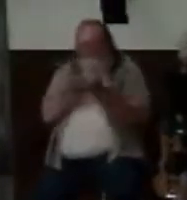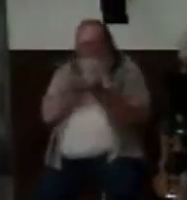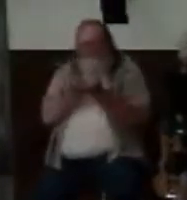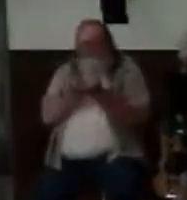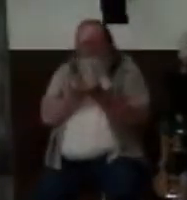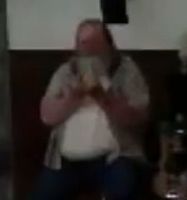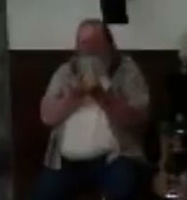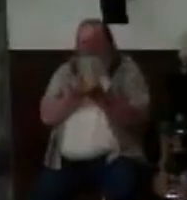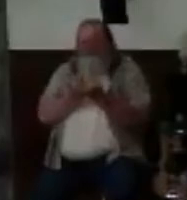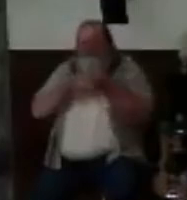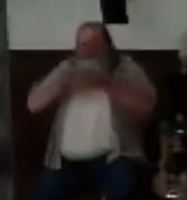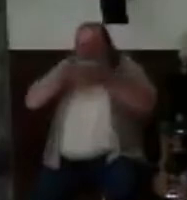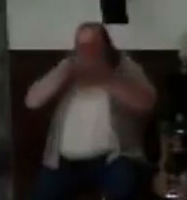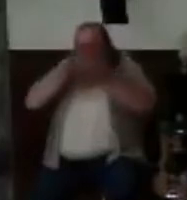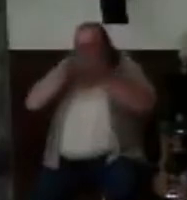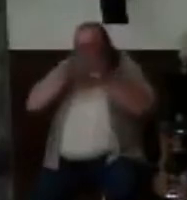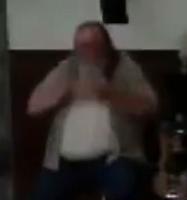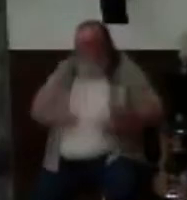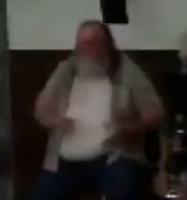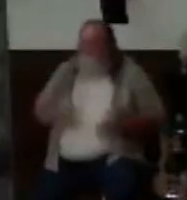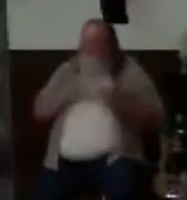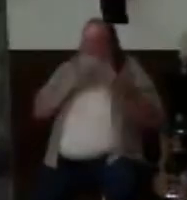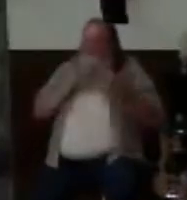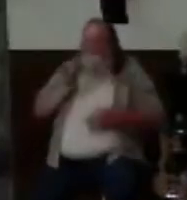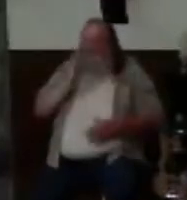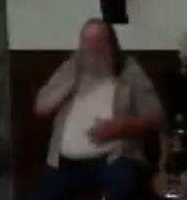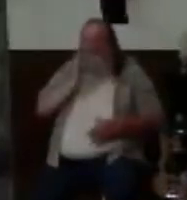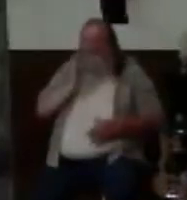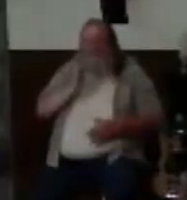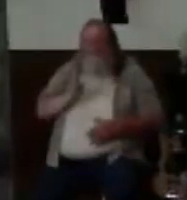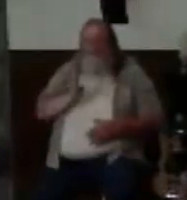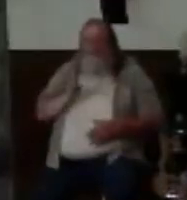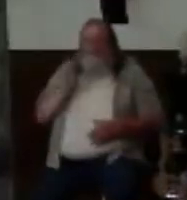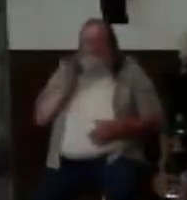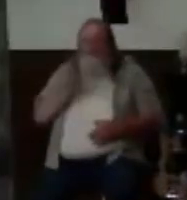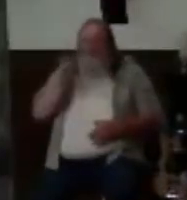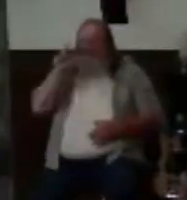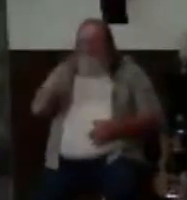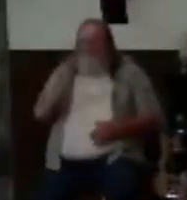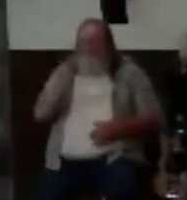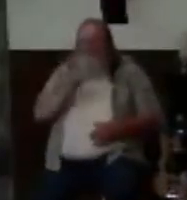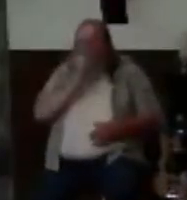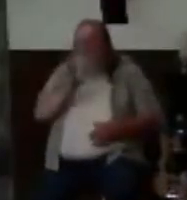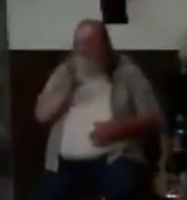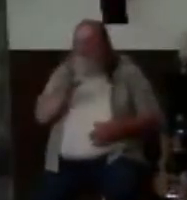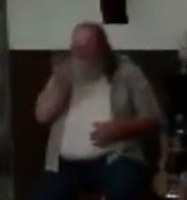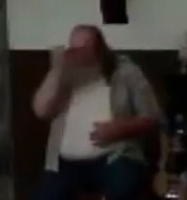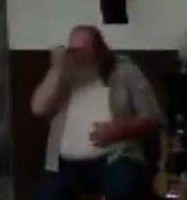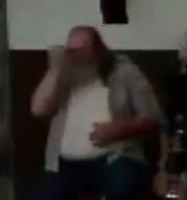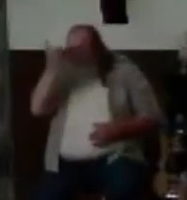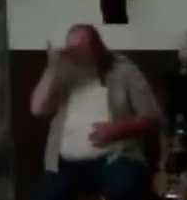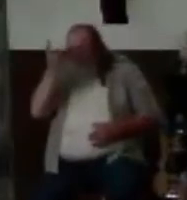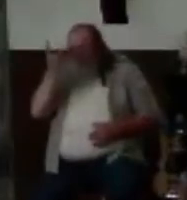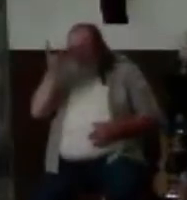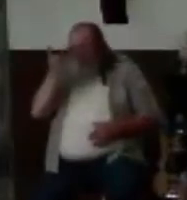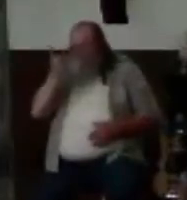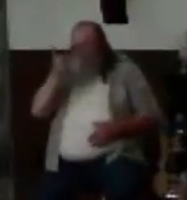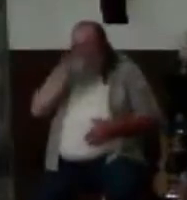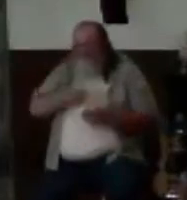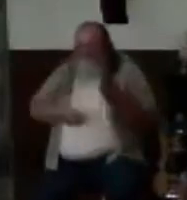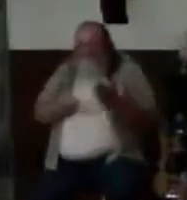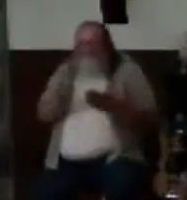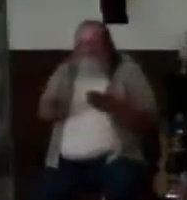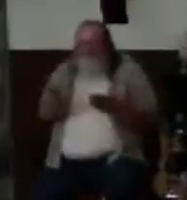water. And we must be mindful of the quality of water we are pouring out.